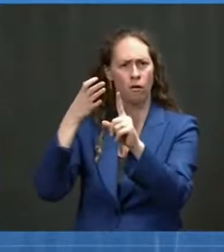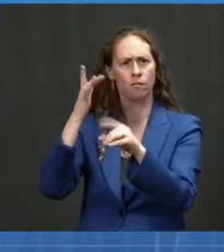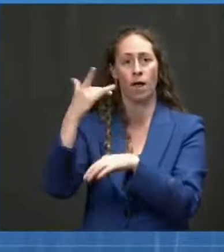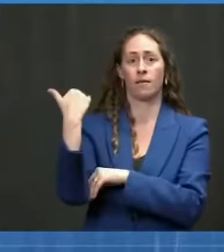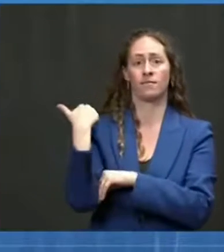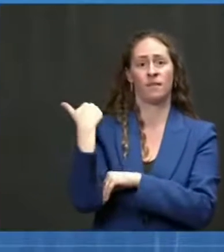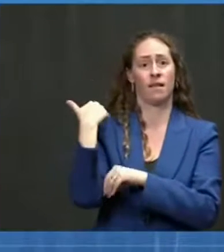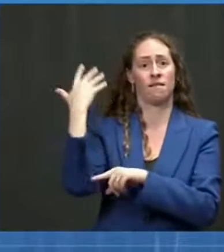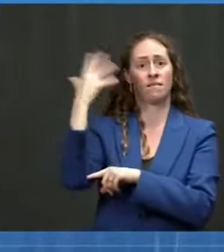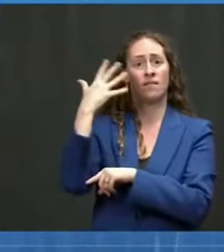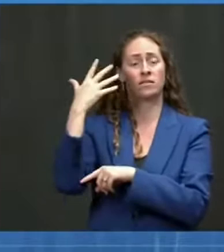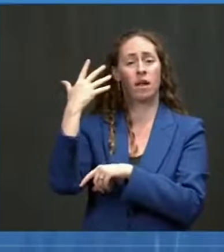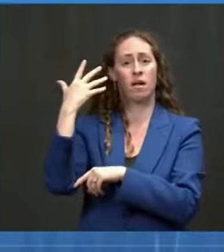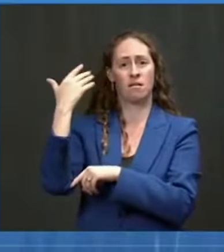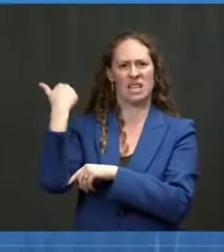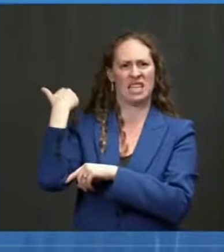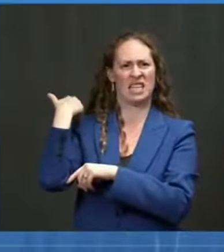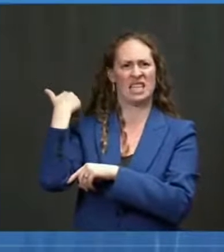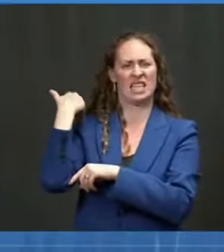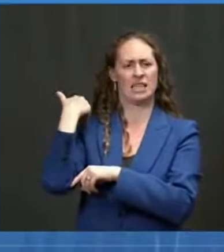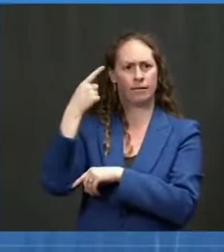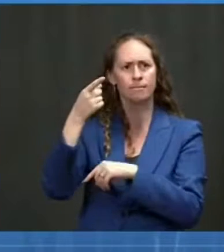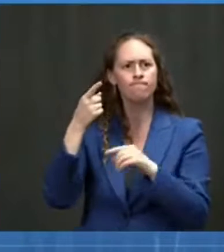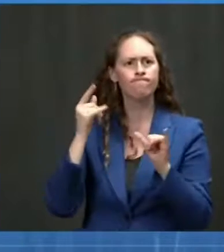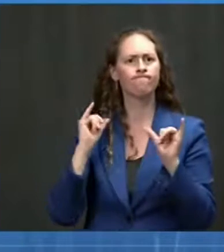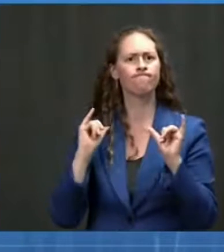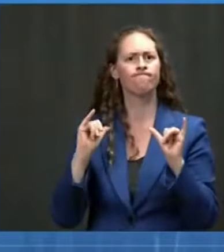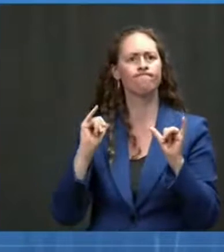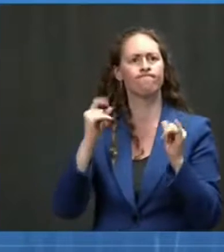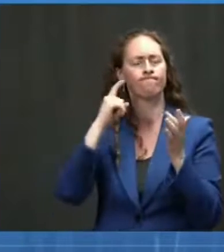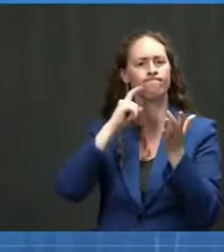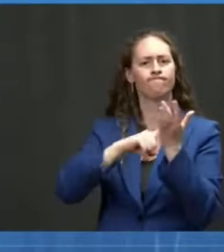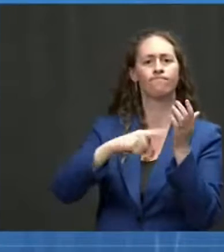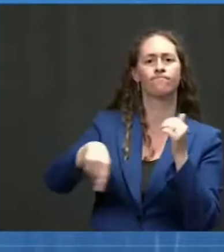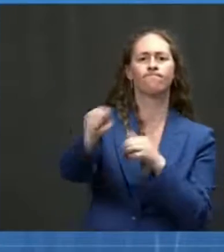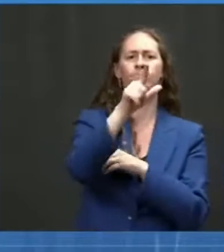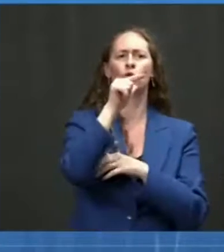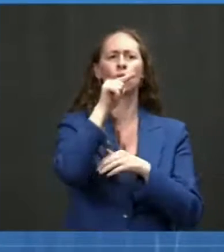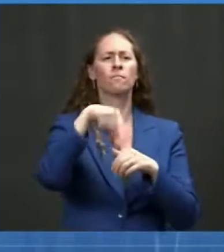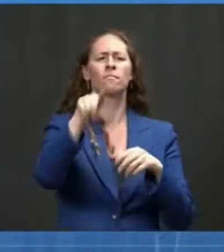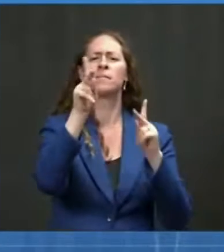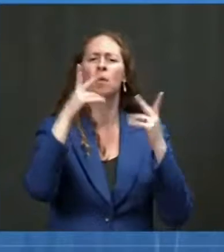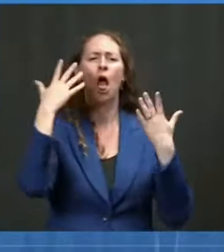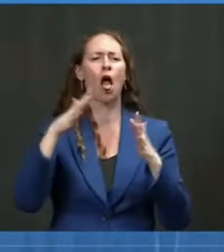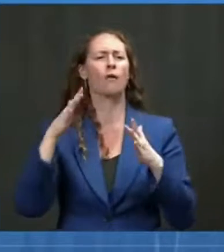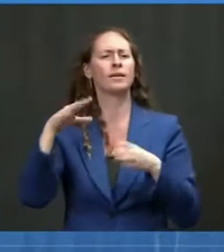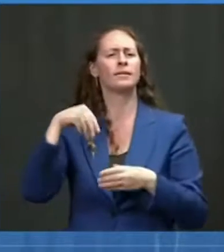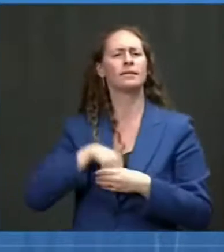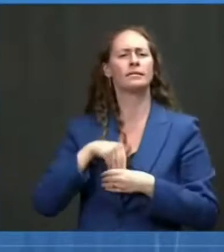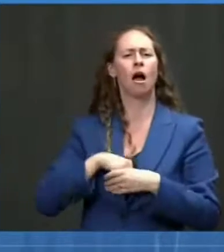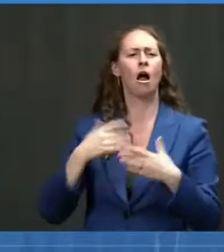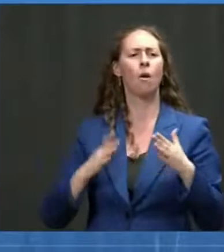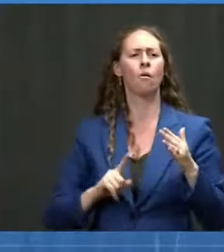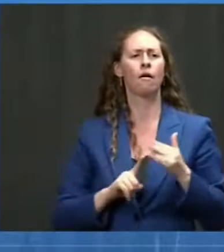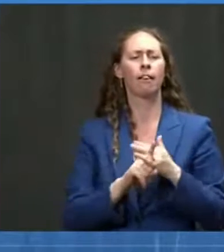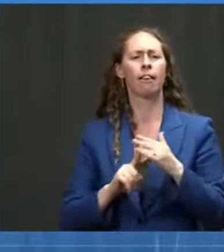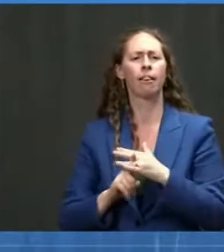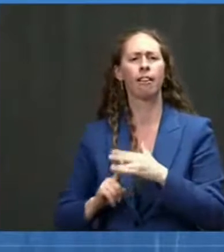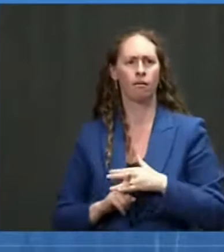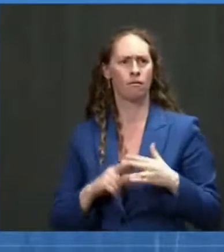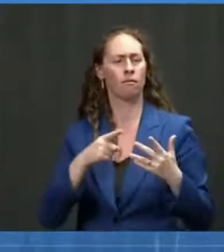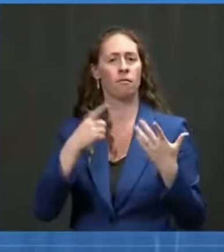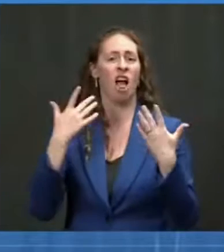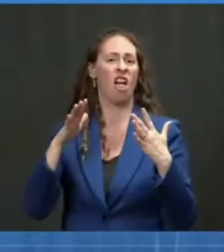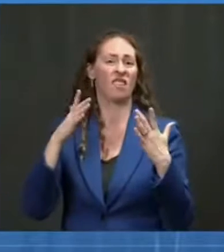on immunocompromised people, for whom this is a pretty different scenario. Those are people who didn't have great protection in the first place, as opposed to